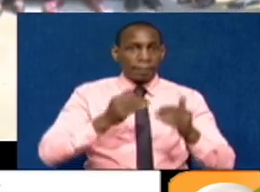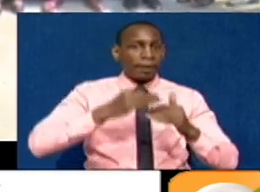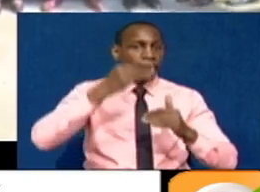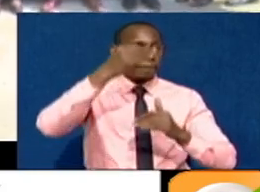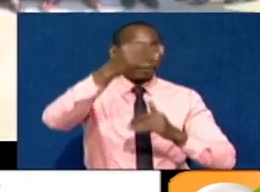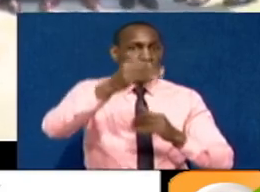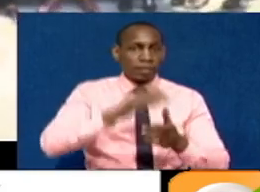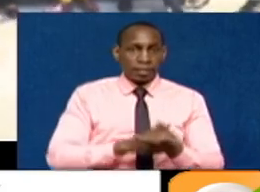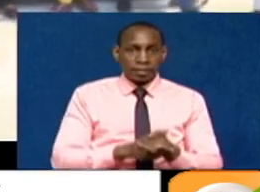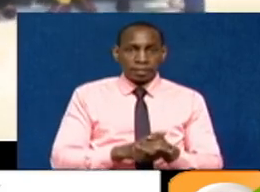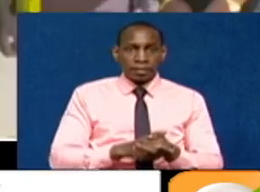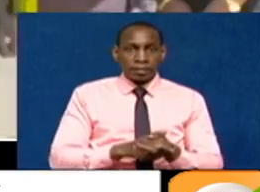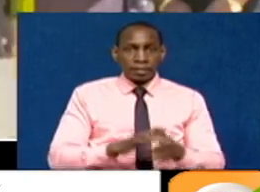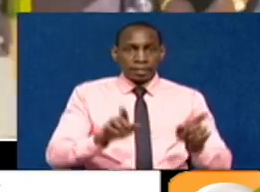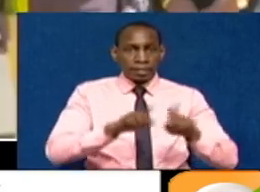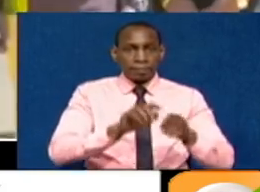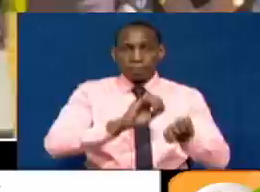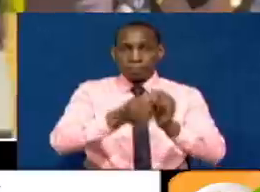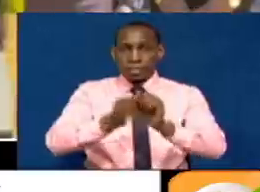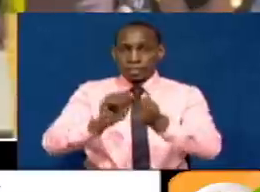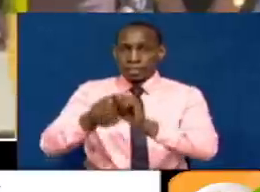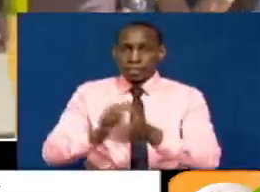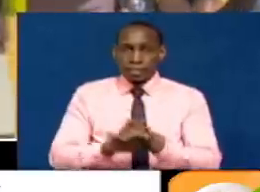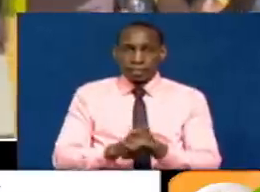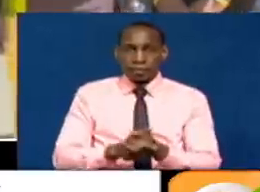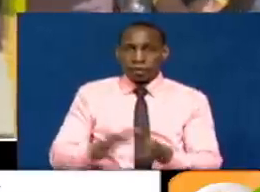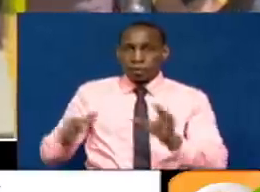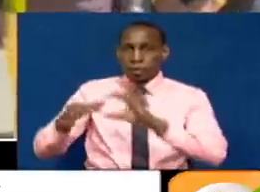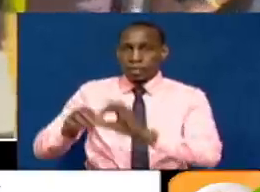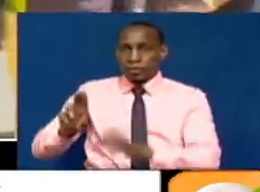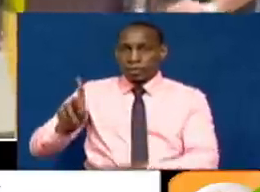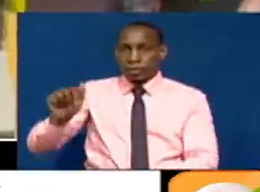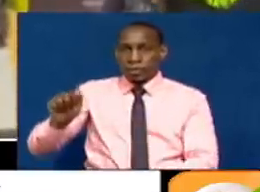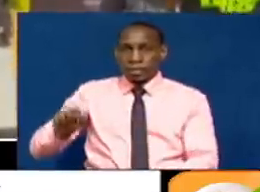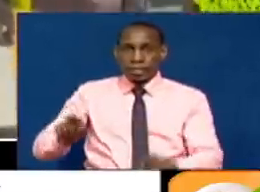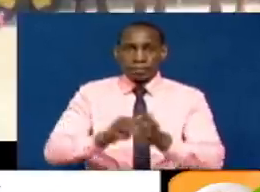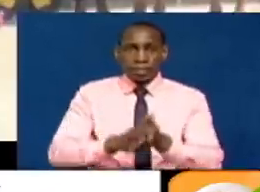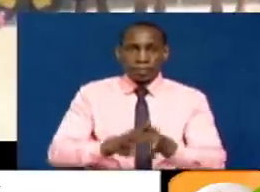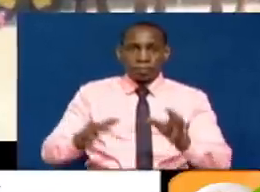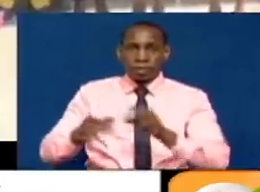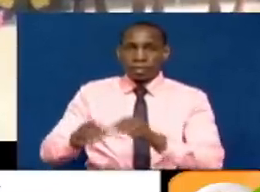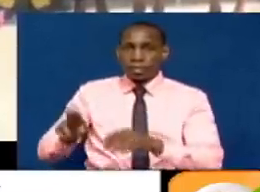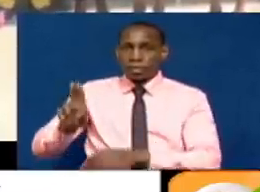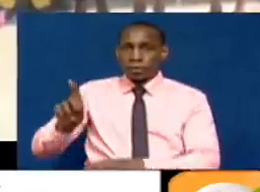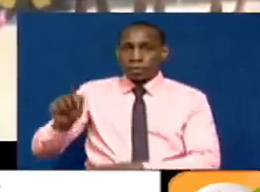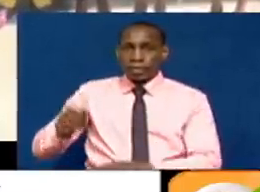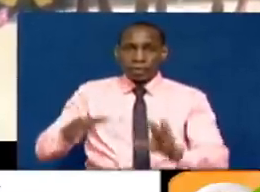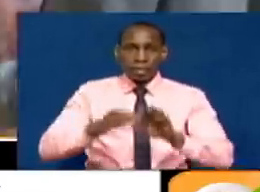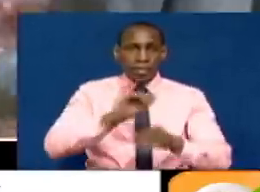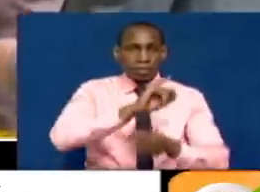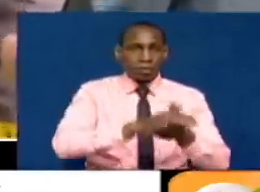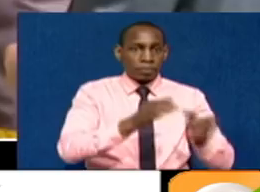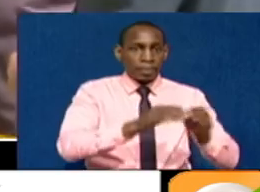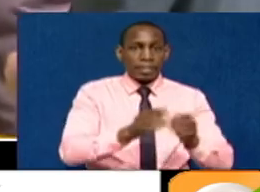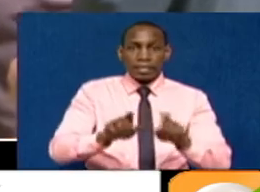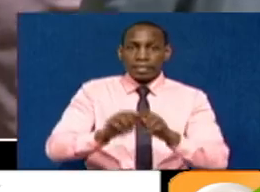days some of this movement, not just in the direction of UDA, but also in the direction of UDA going to Jubilee or even going